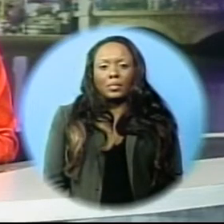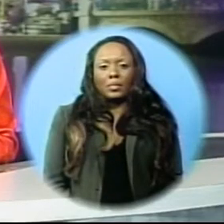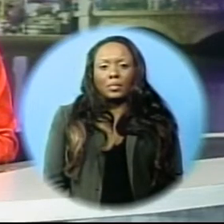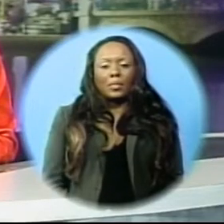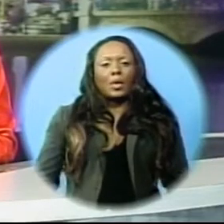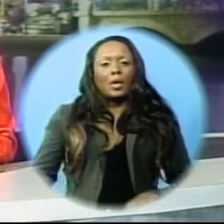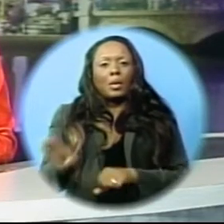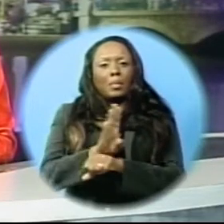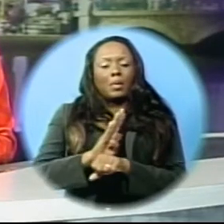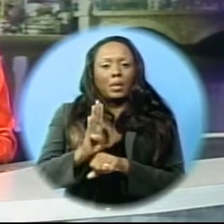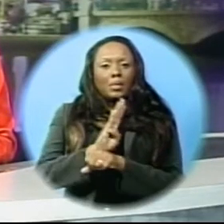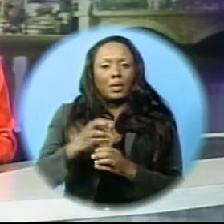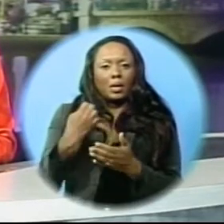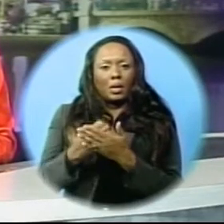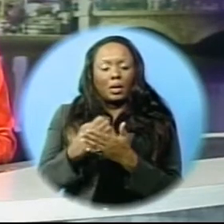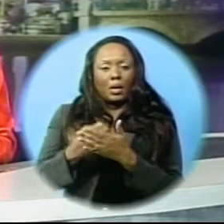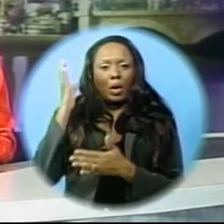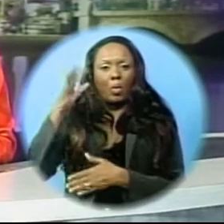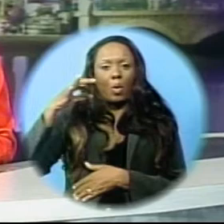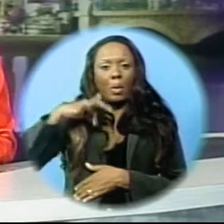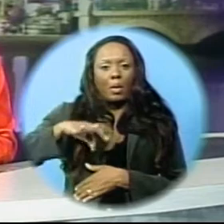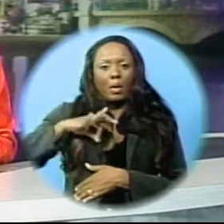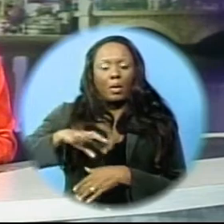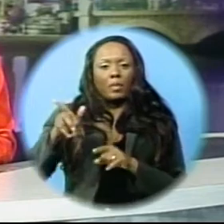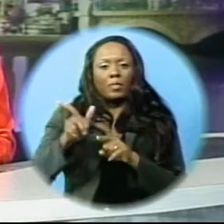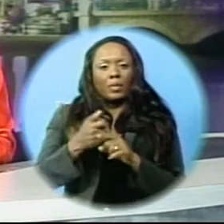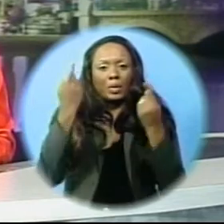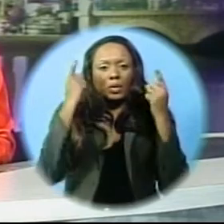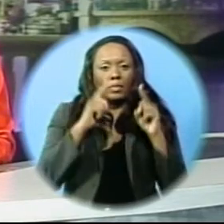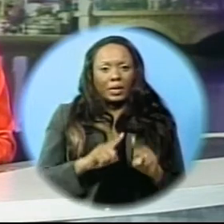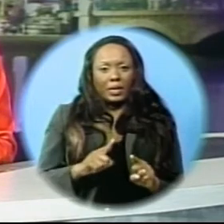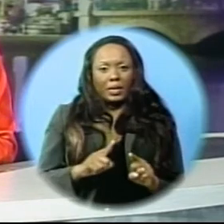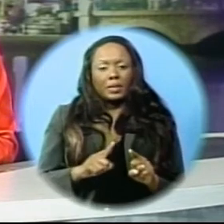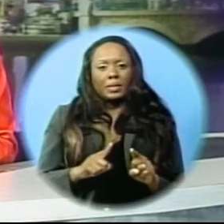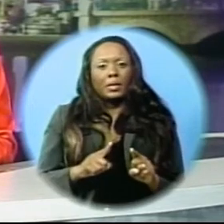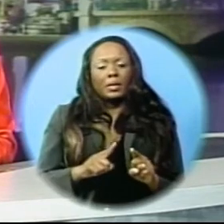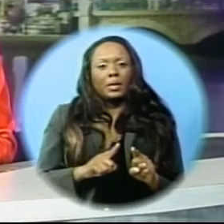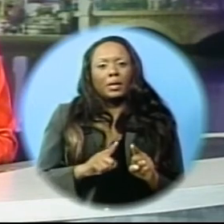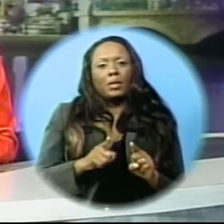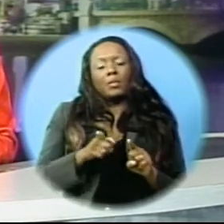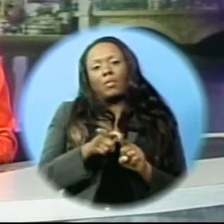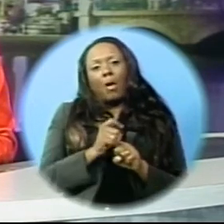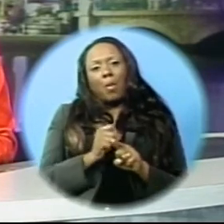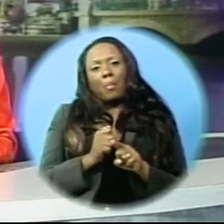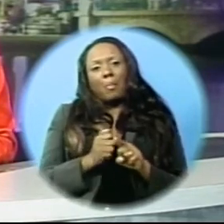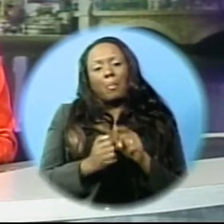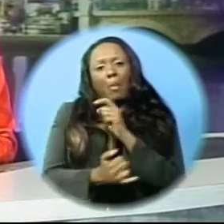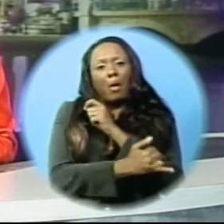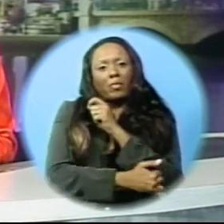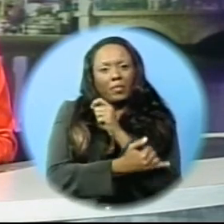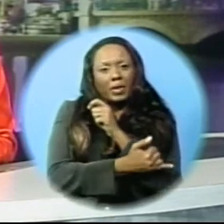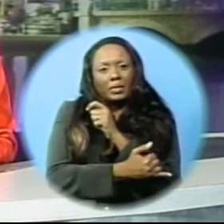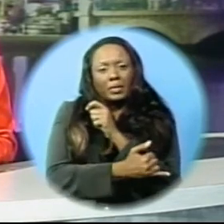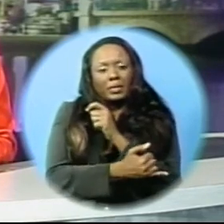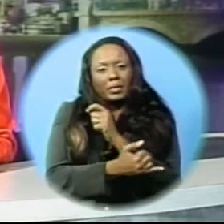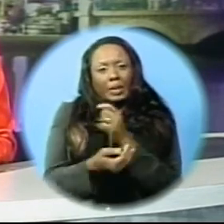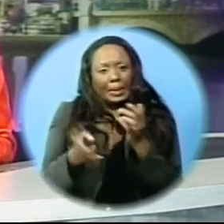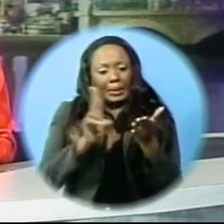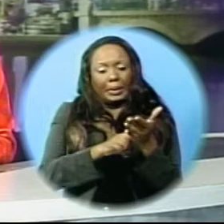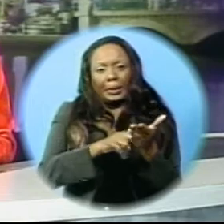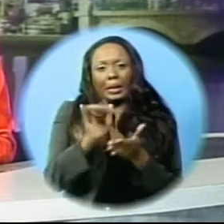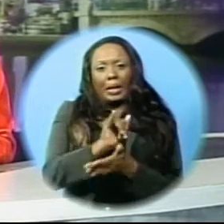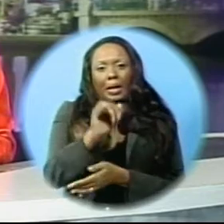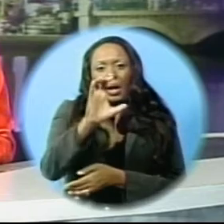Barbados' economy is benefiting from bilateral agreements signed with countries like Colombia. Leader of Government Business, Senator